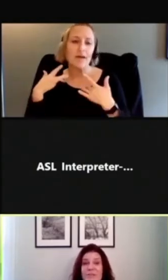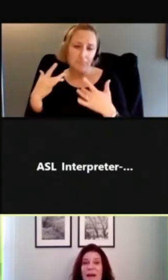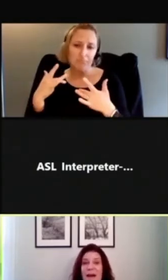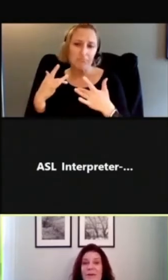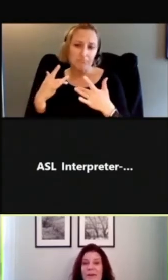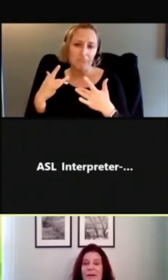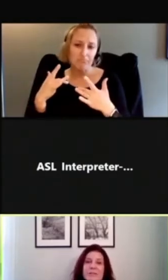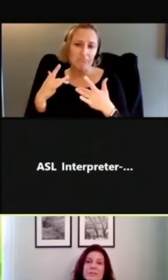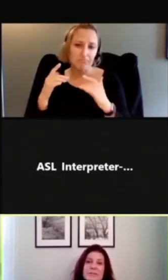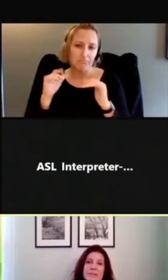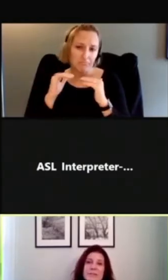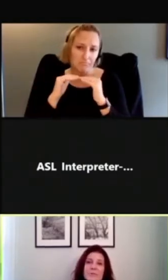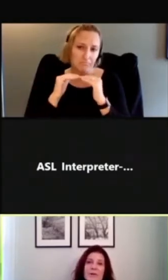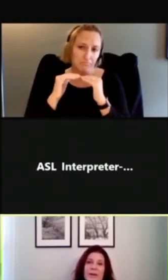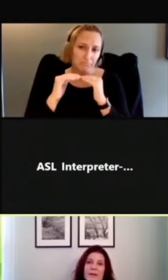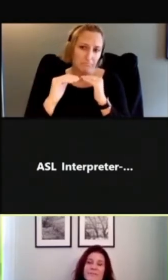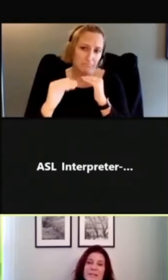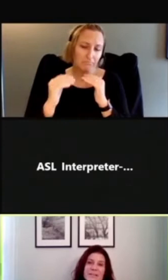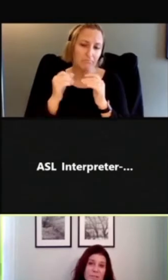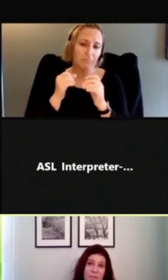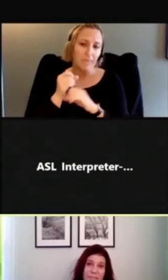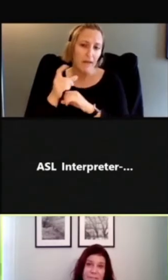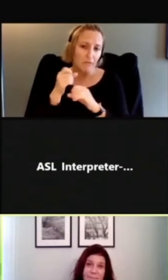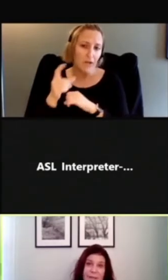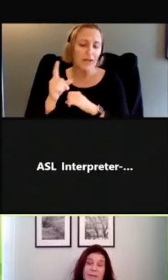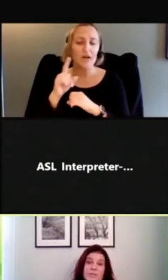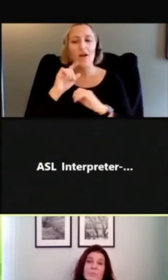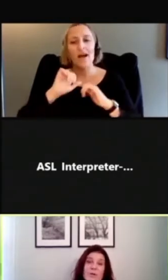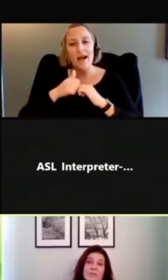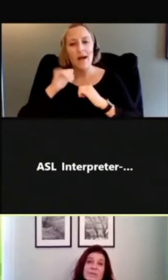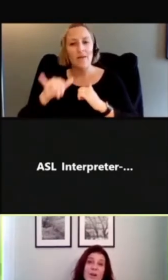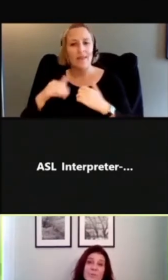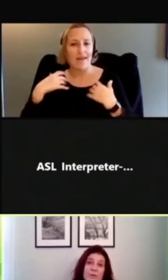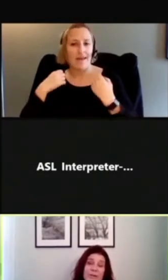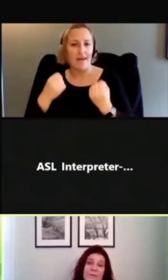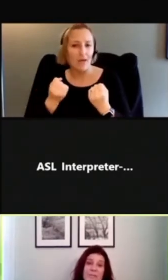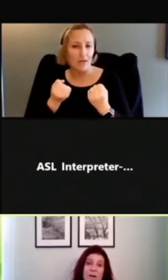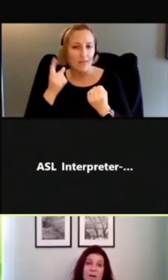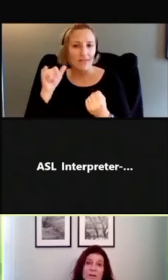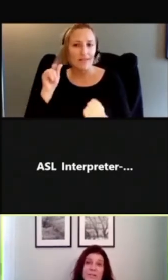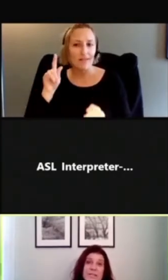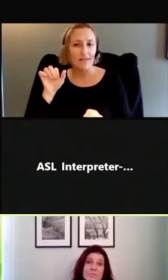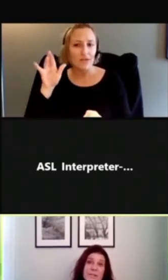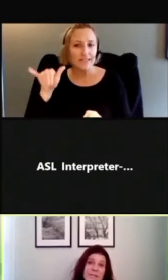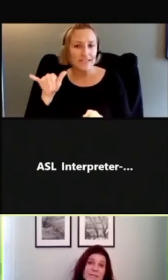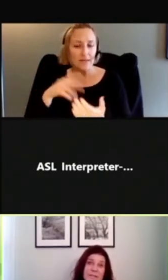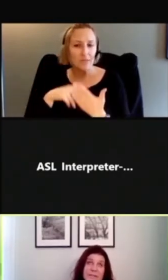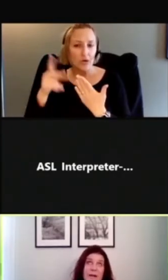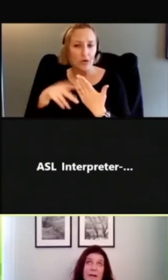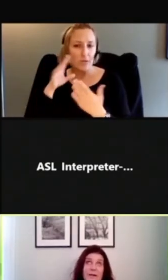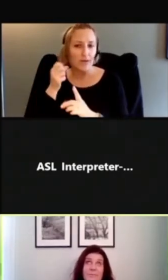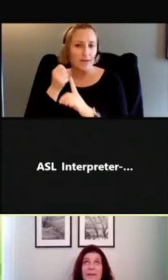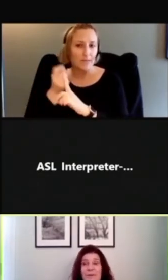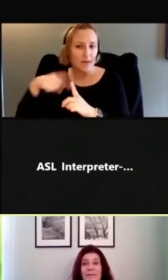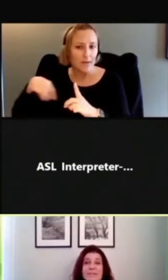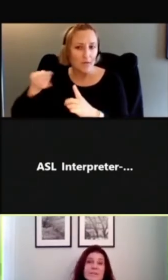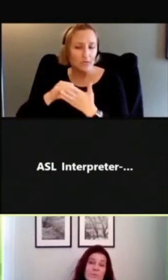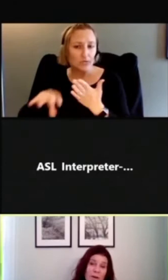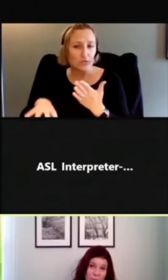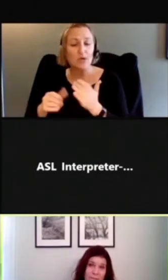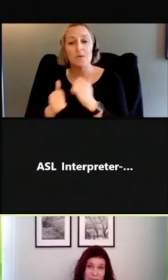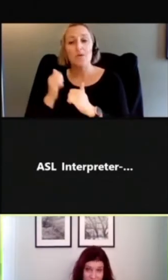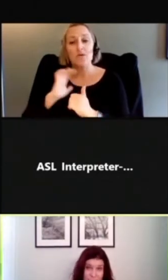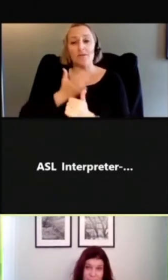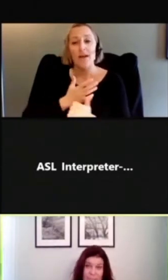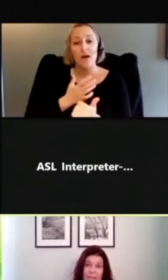in terms of how our health literacy program affects students. So most of our programs are 6 weeks, 8 weeks